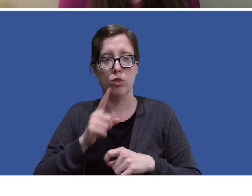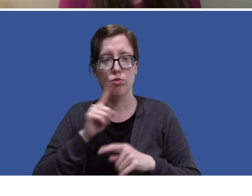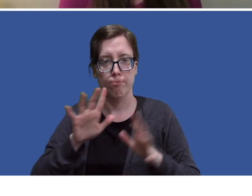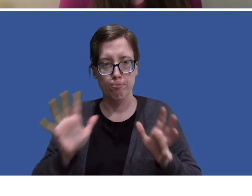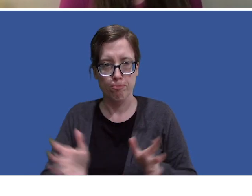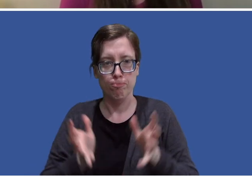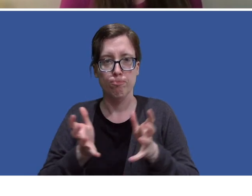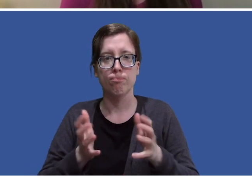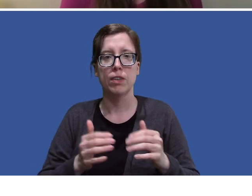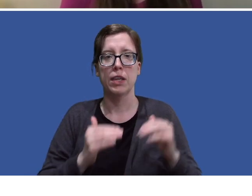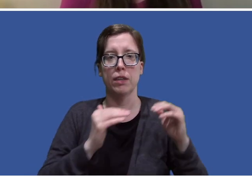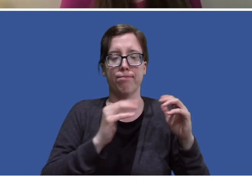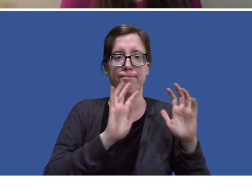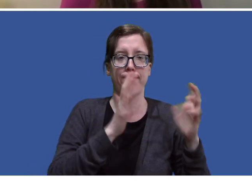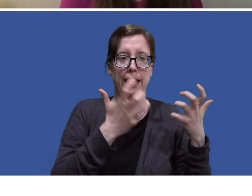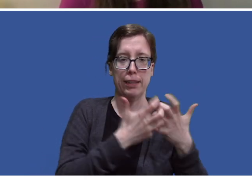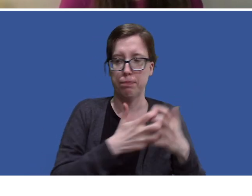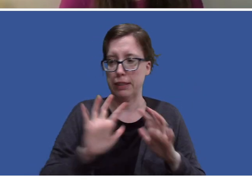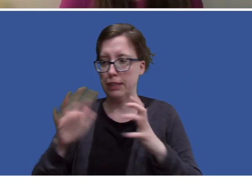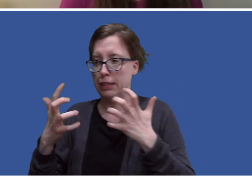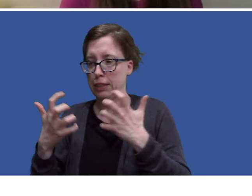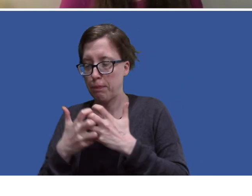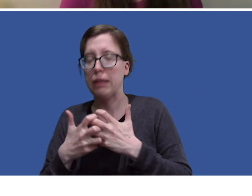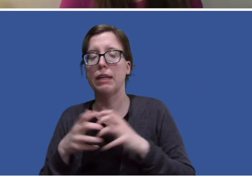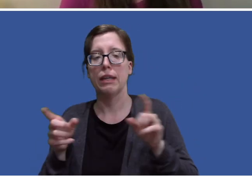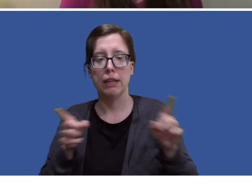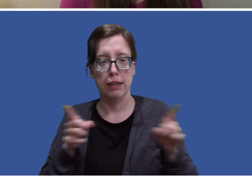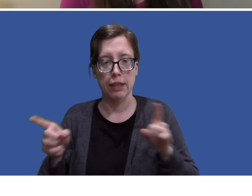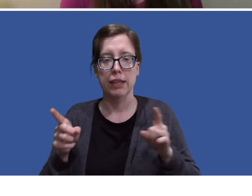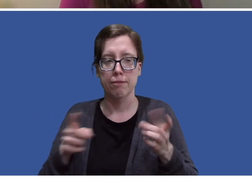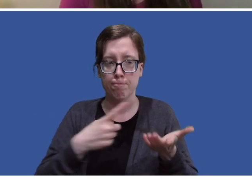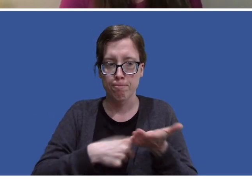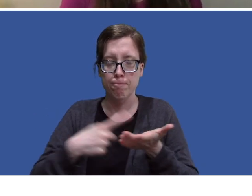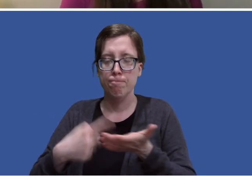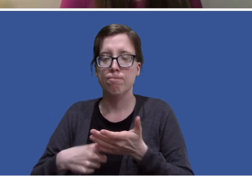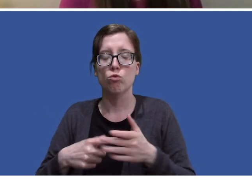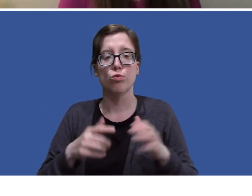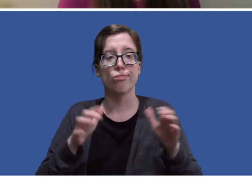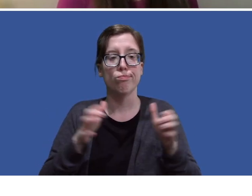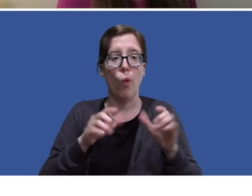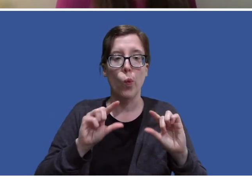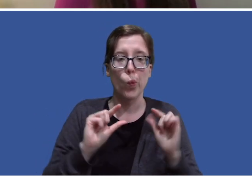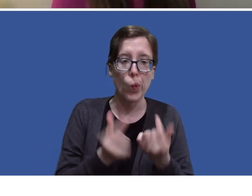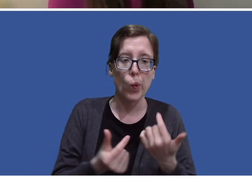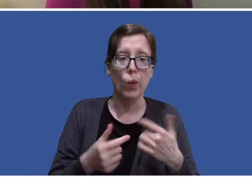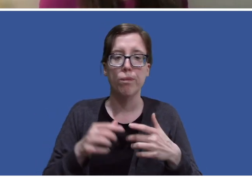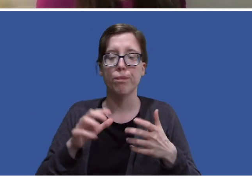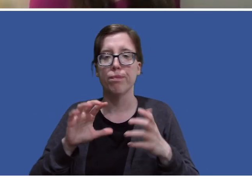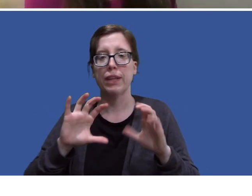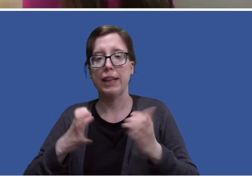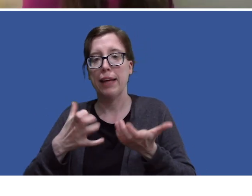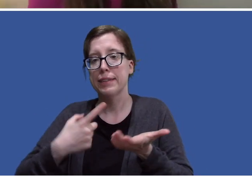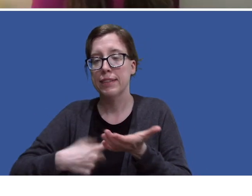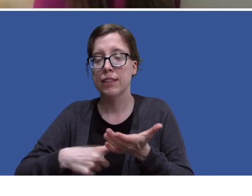class discussions or small group work, encouraging turn-taking and pausing between people speaking.